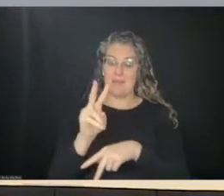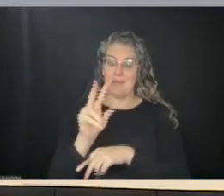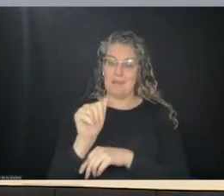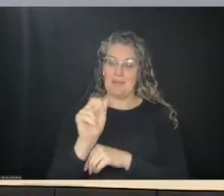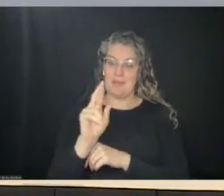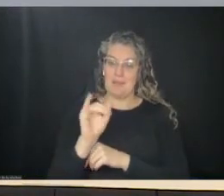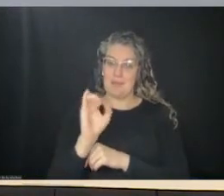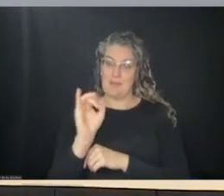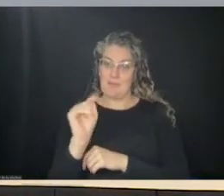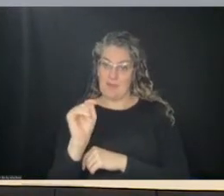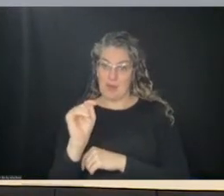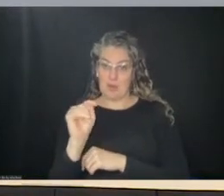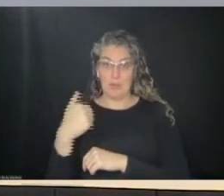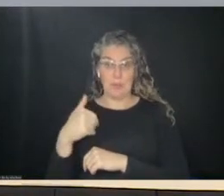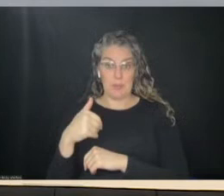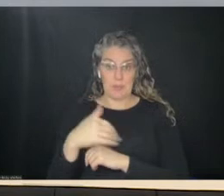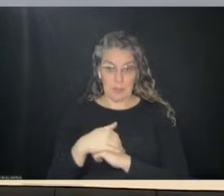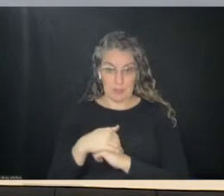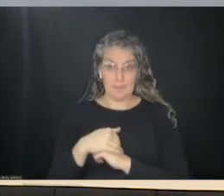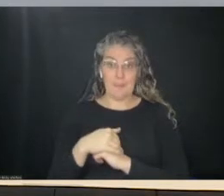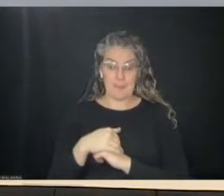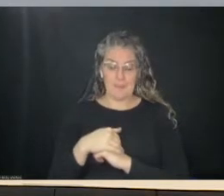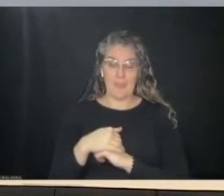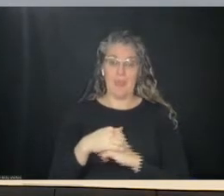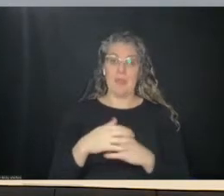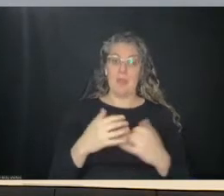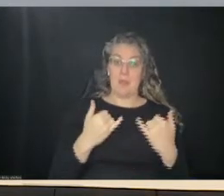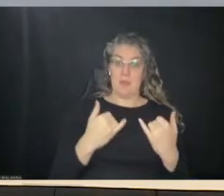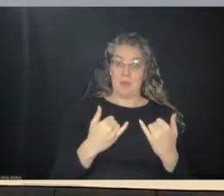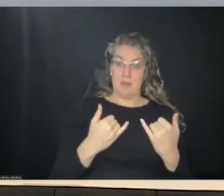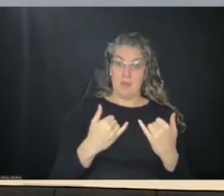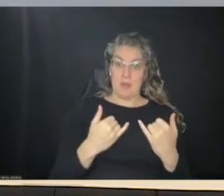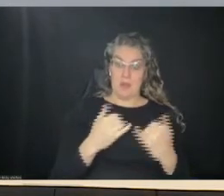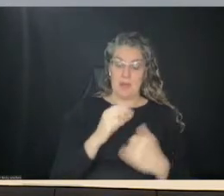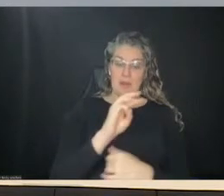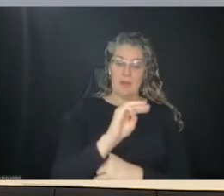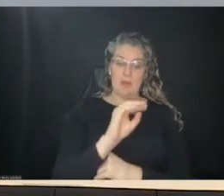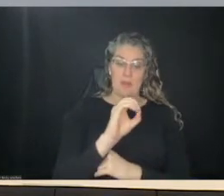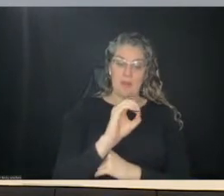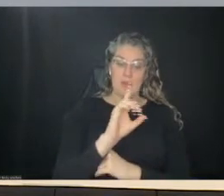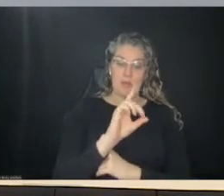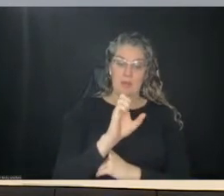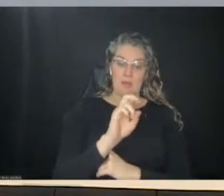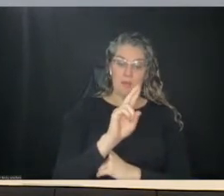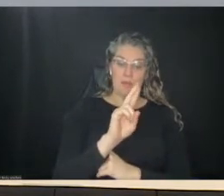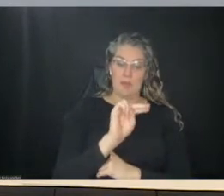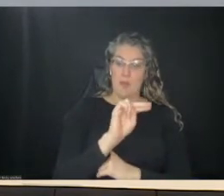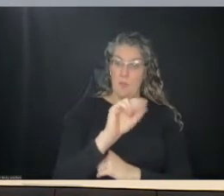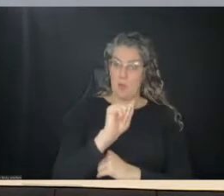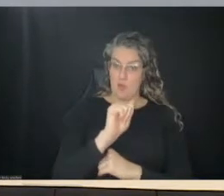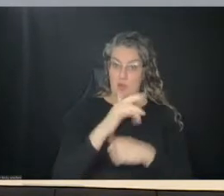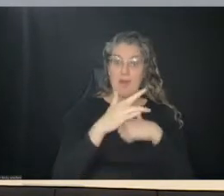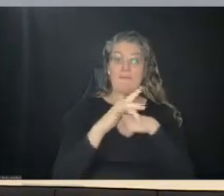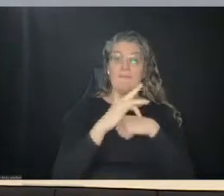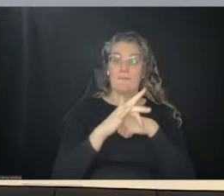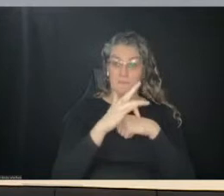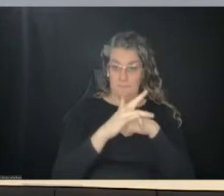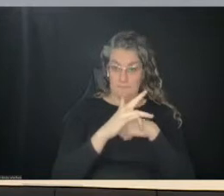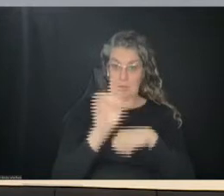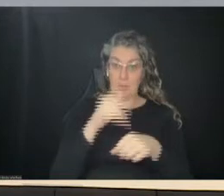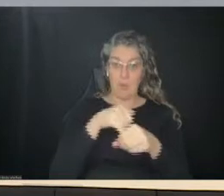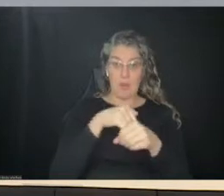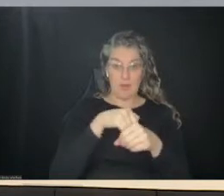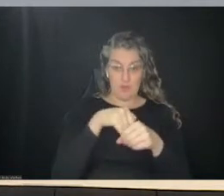The Moderna vaccine is now available at partner pharmacies across PI for individuals age 18 and over, and you can go to the PI